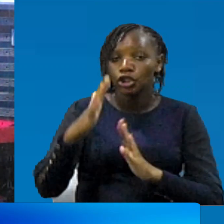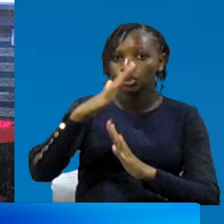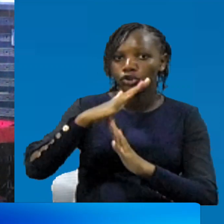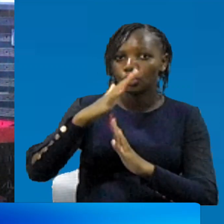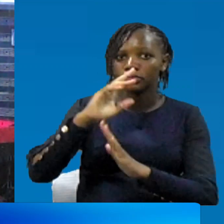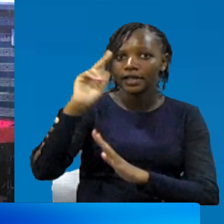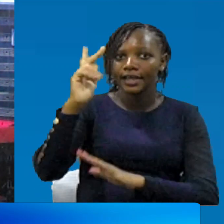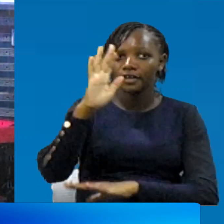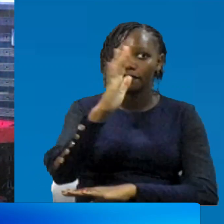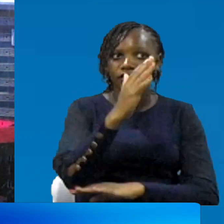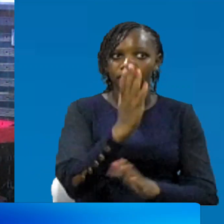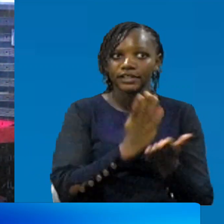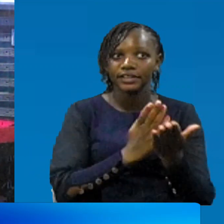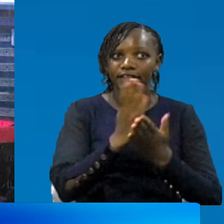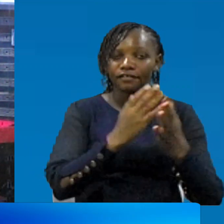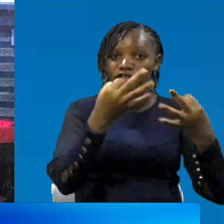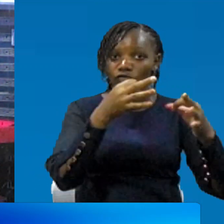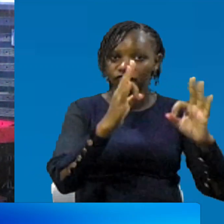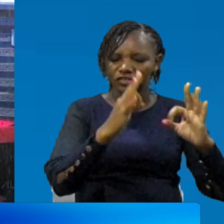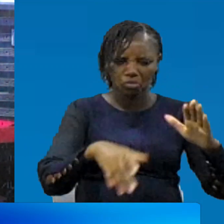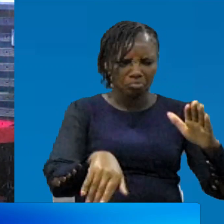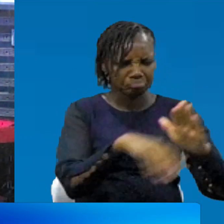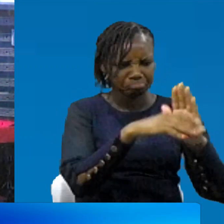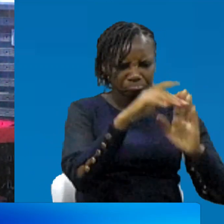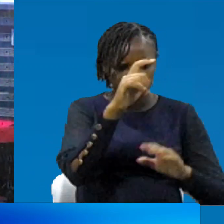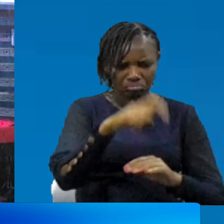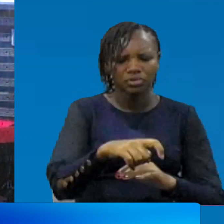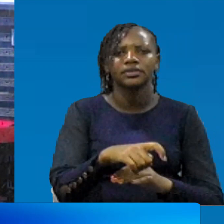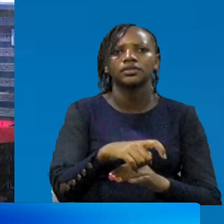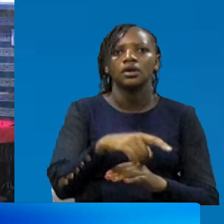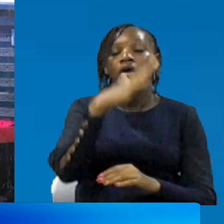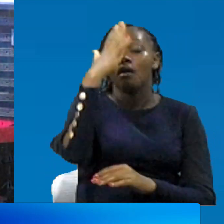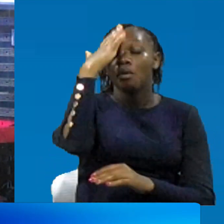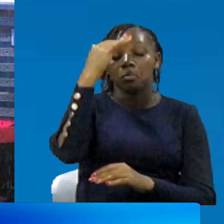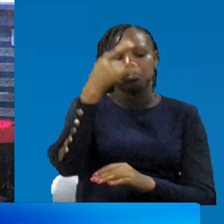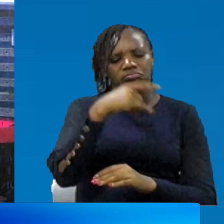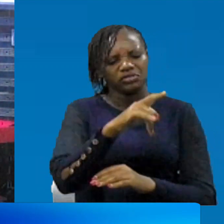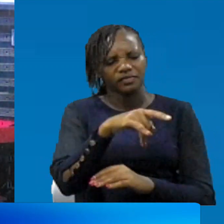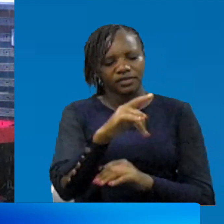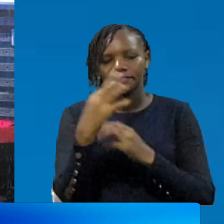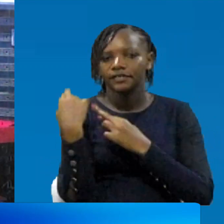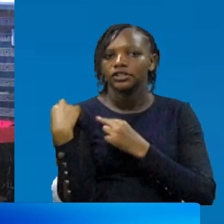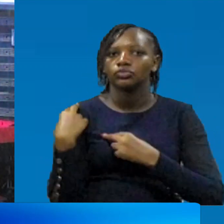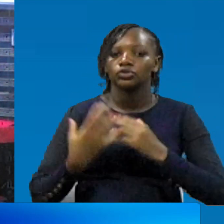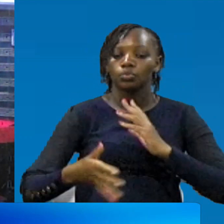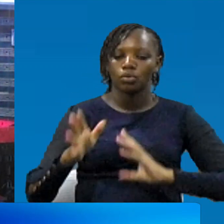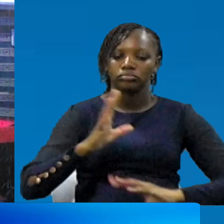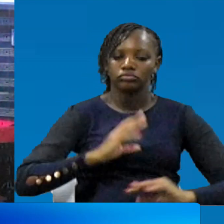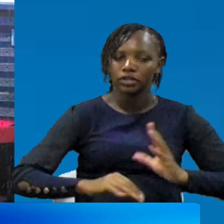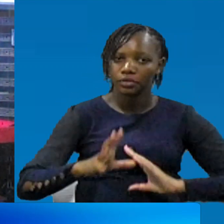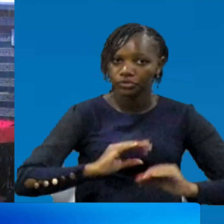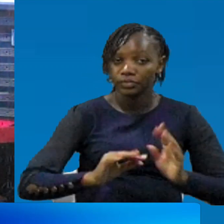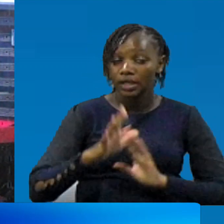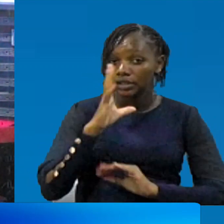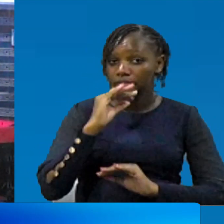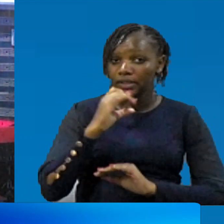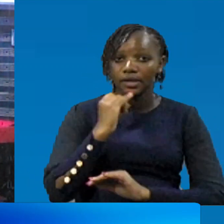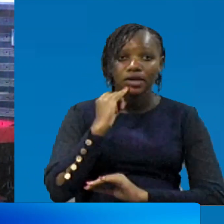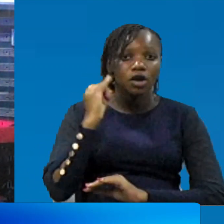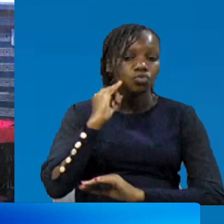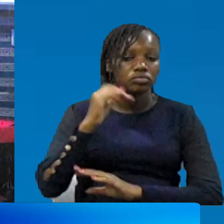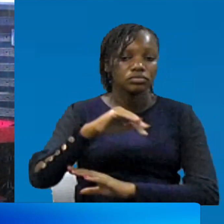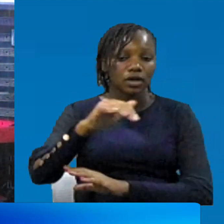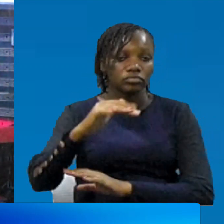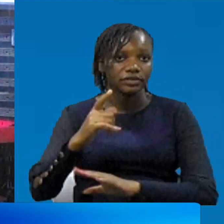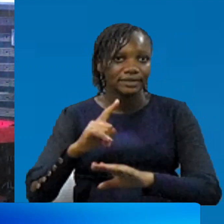Kenya Forest Service officials and rangers implicated in corrupt dealings. Speaking in Nakuru, where he